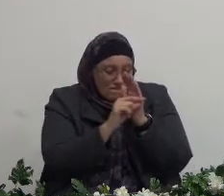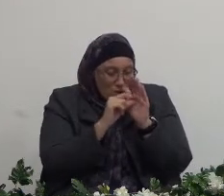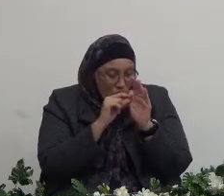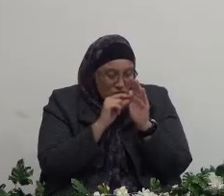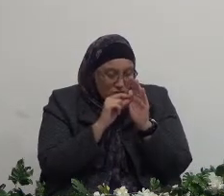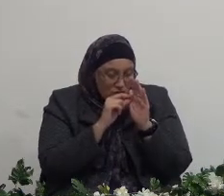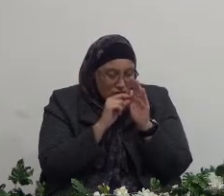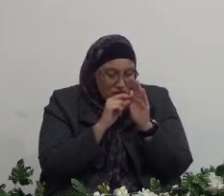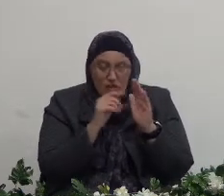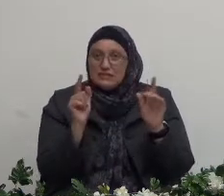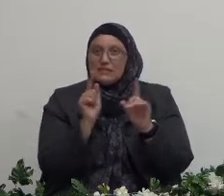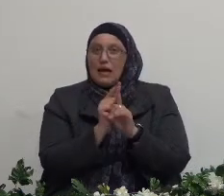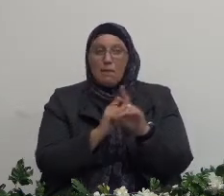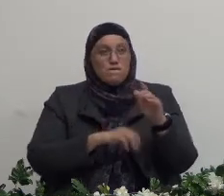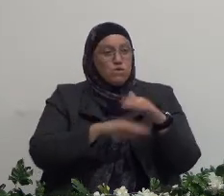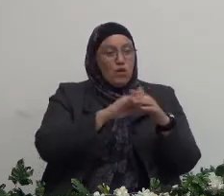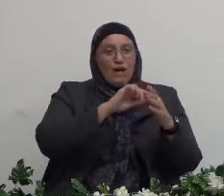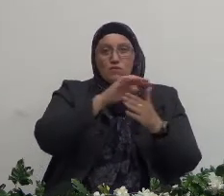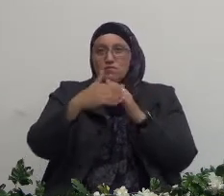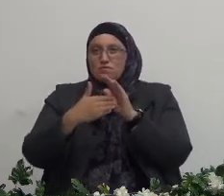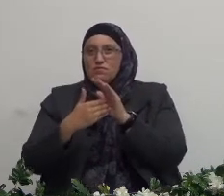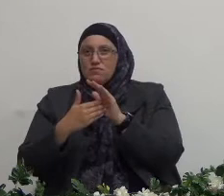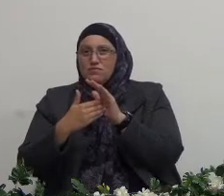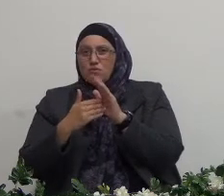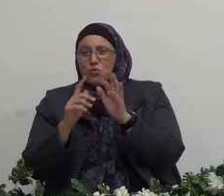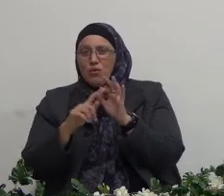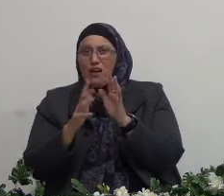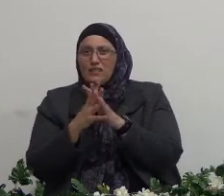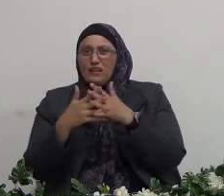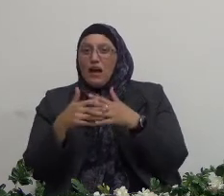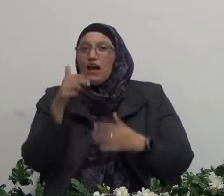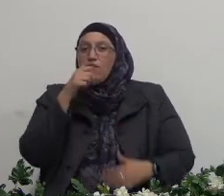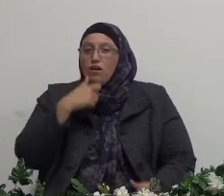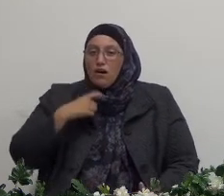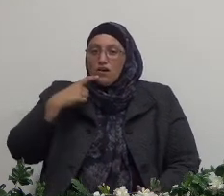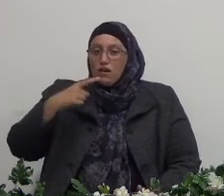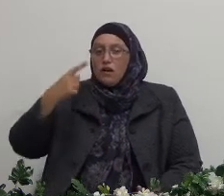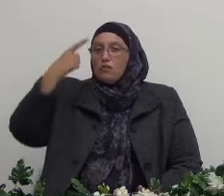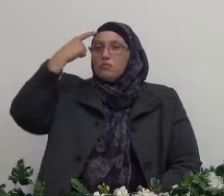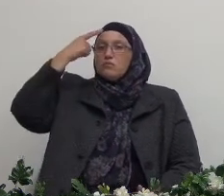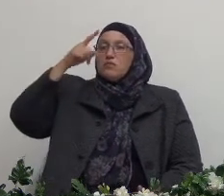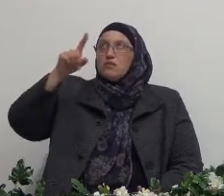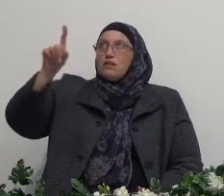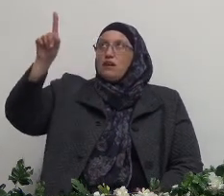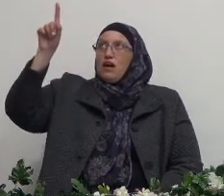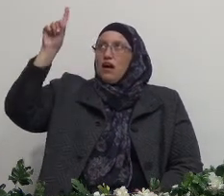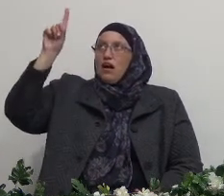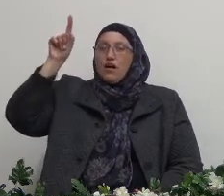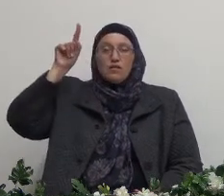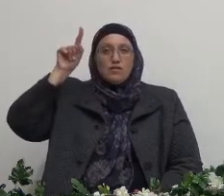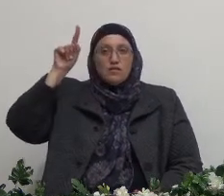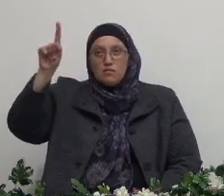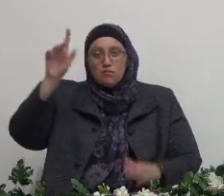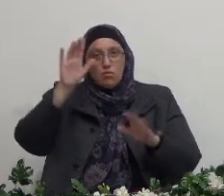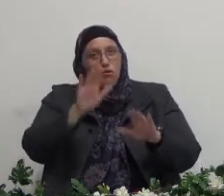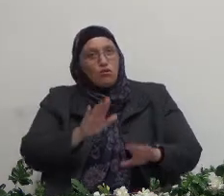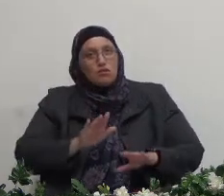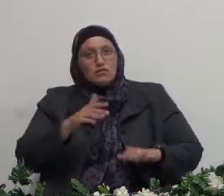say, Bismillah ar-Rahman ar-Rahim. Okay, that first verse, I've recited the whole